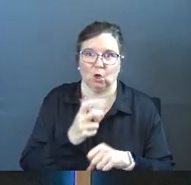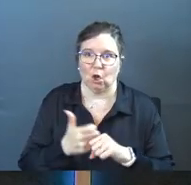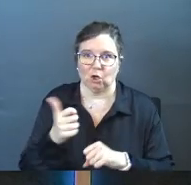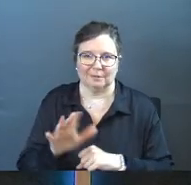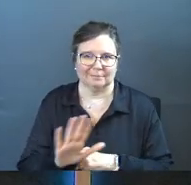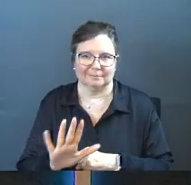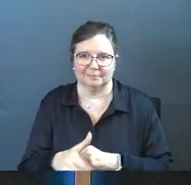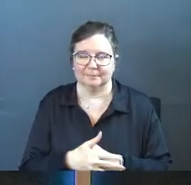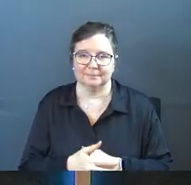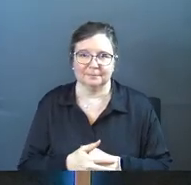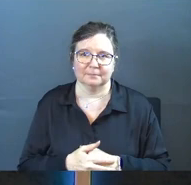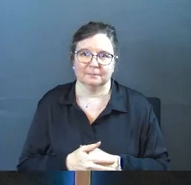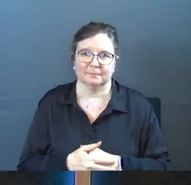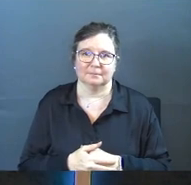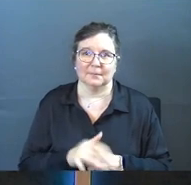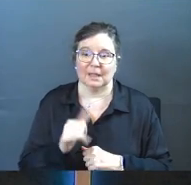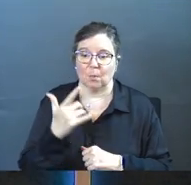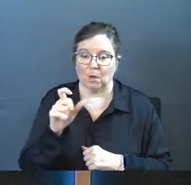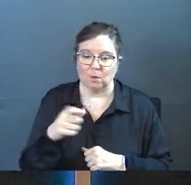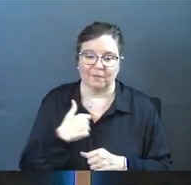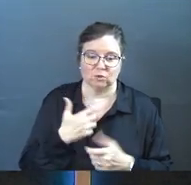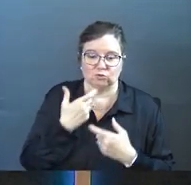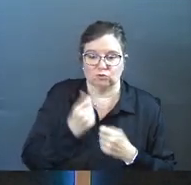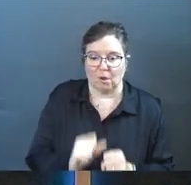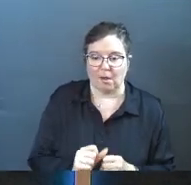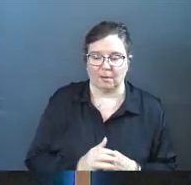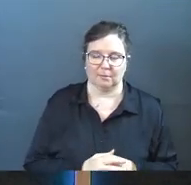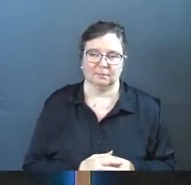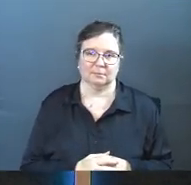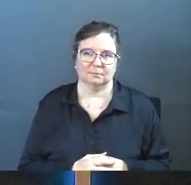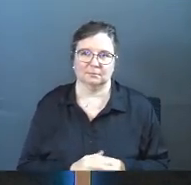harder. That's why you got to try.